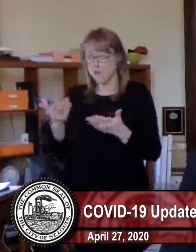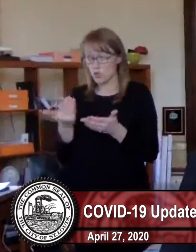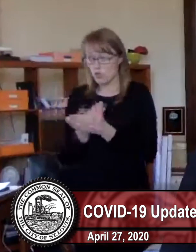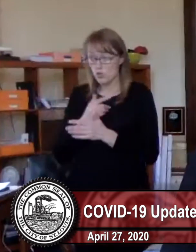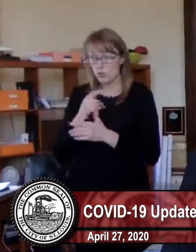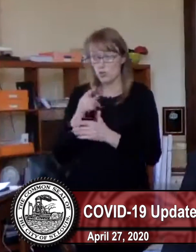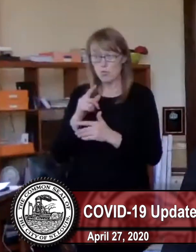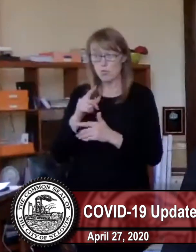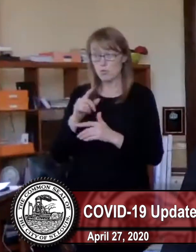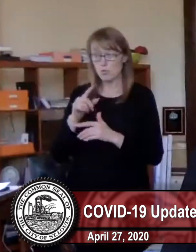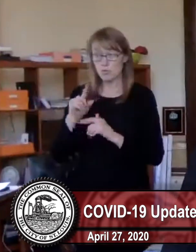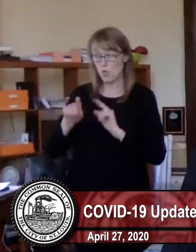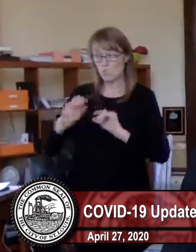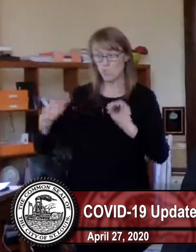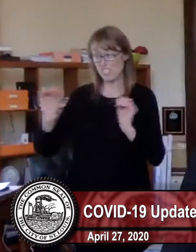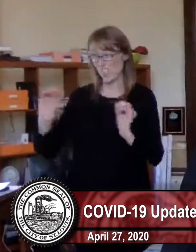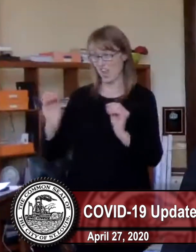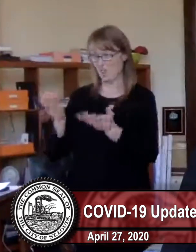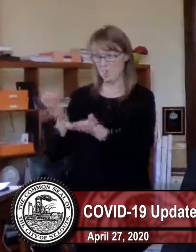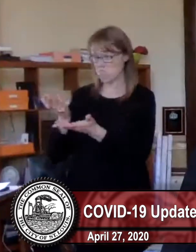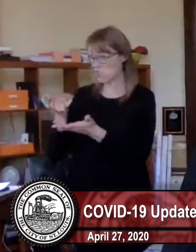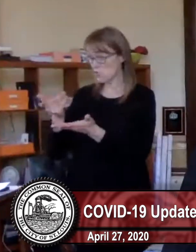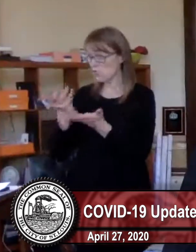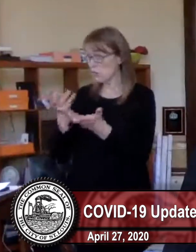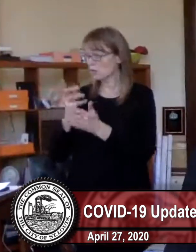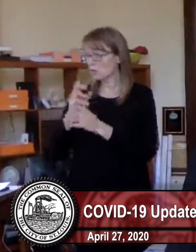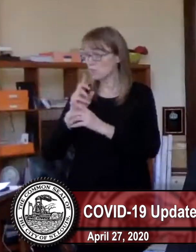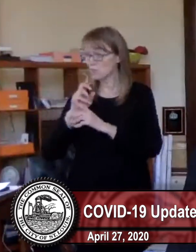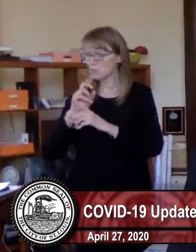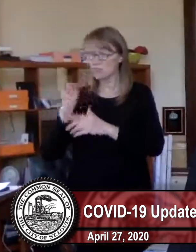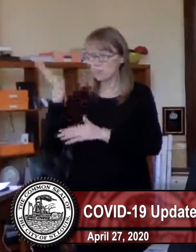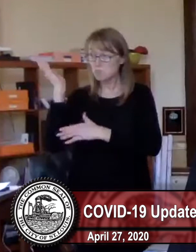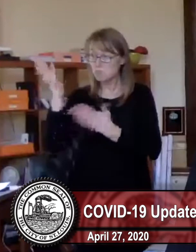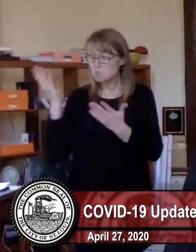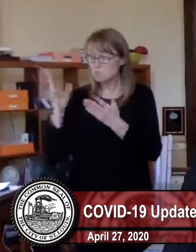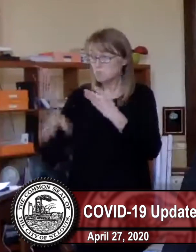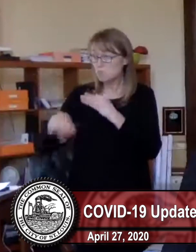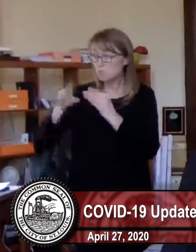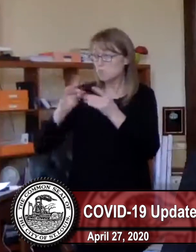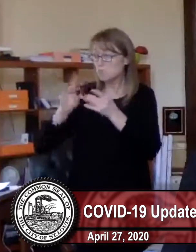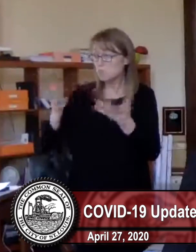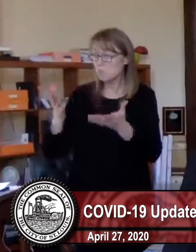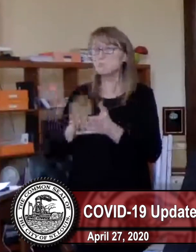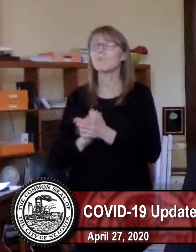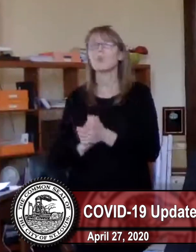else you want to address or. No, I just want to thank everybody for bearing with us here.